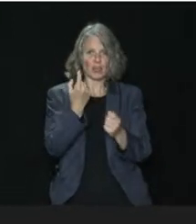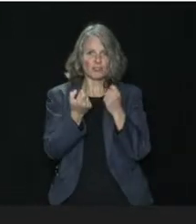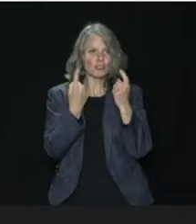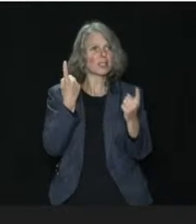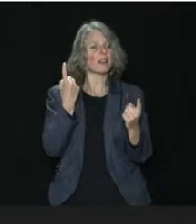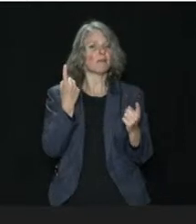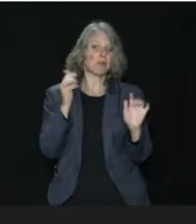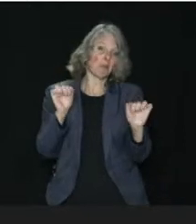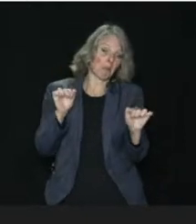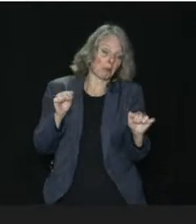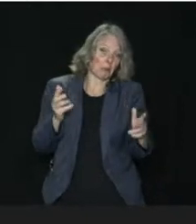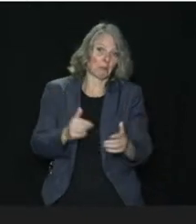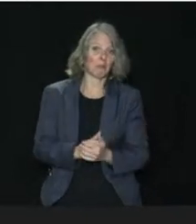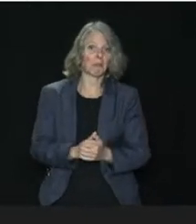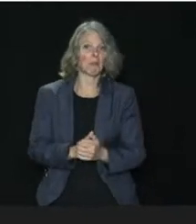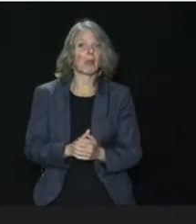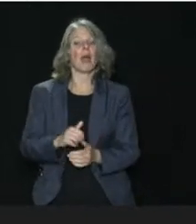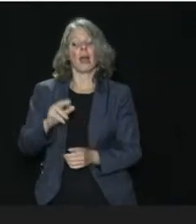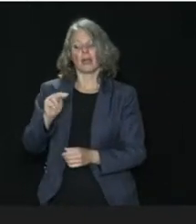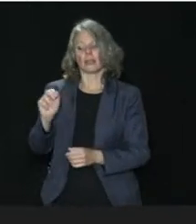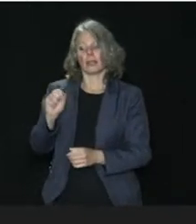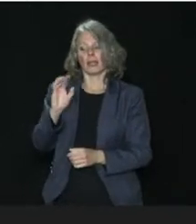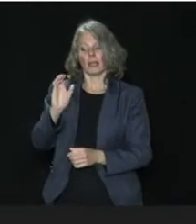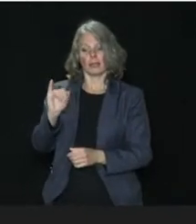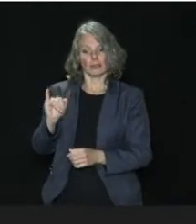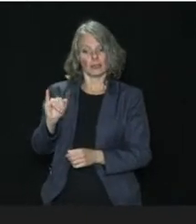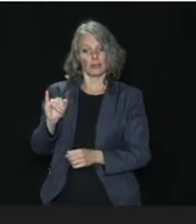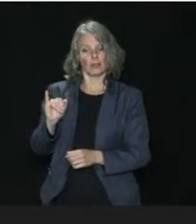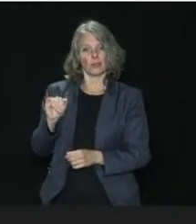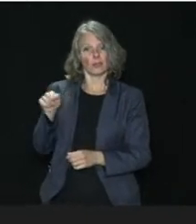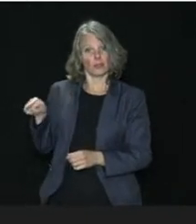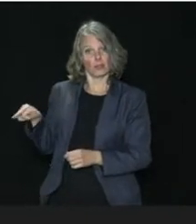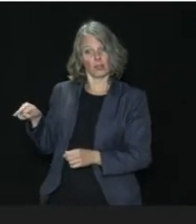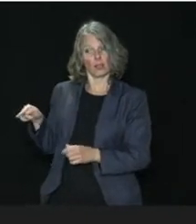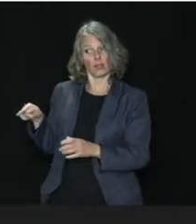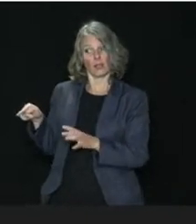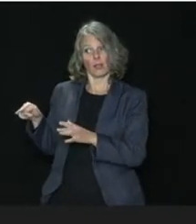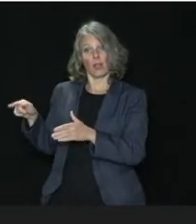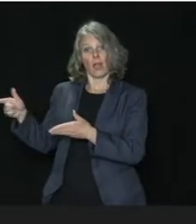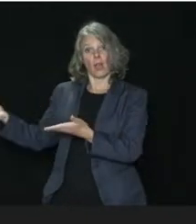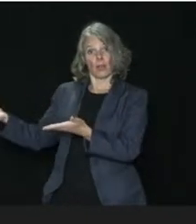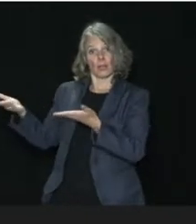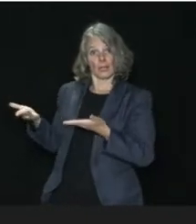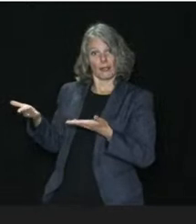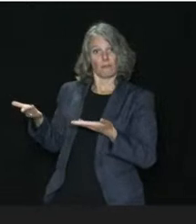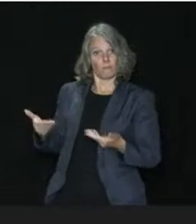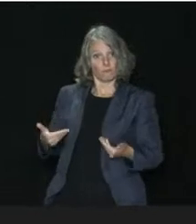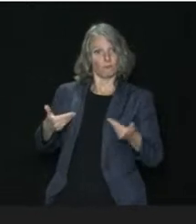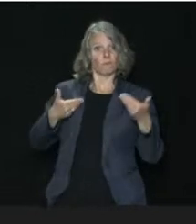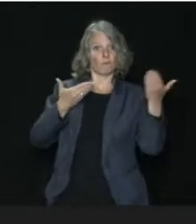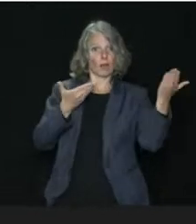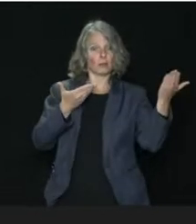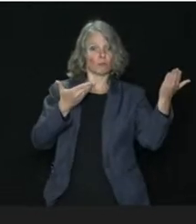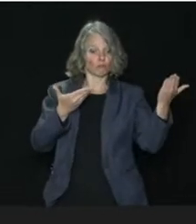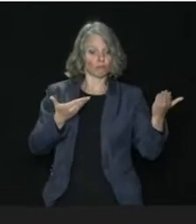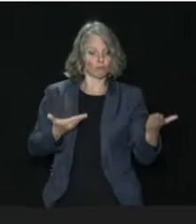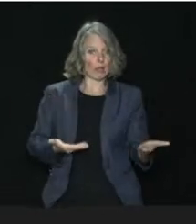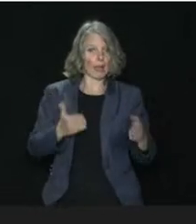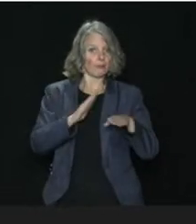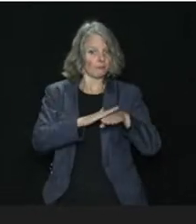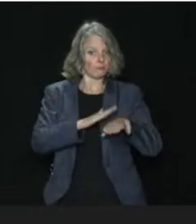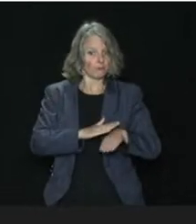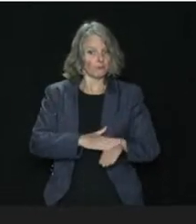But with NACI, the committee giving us advice, is